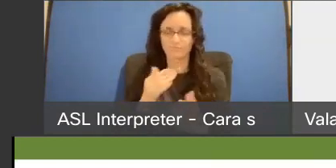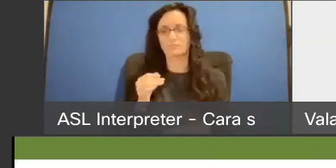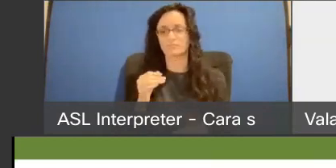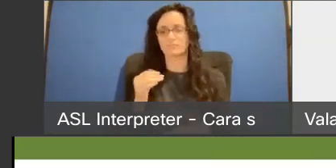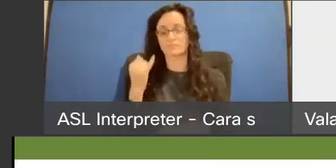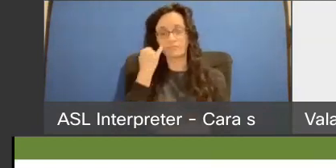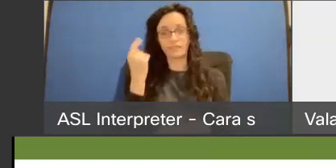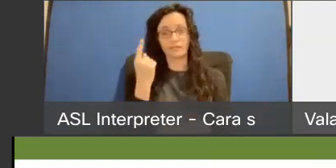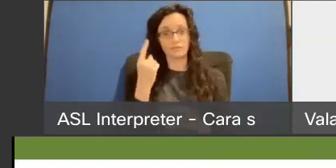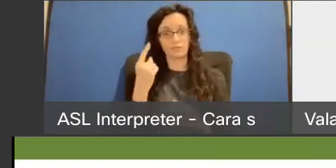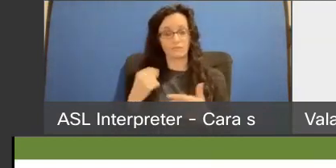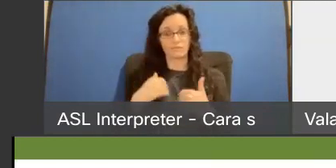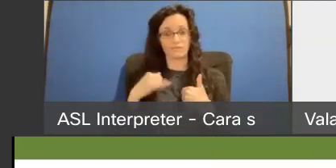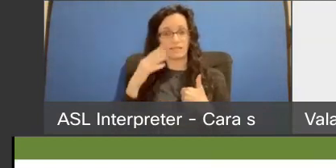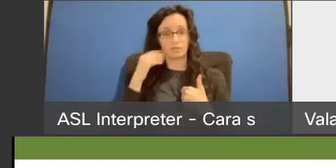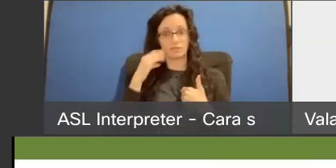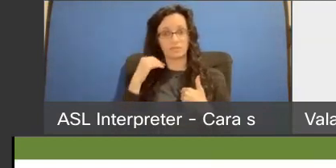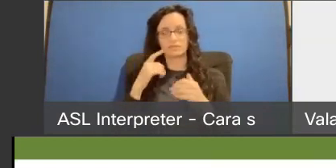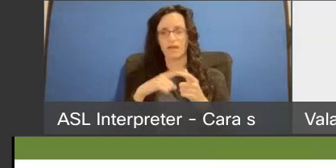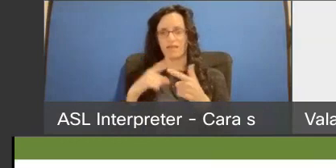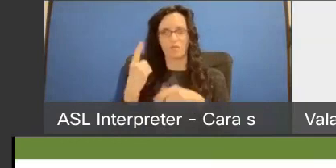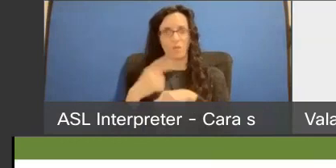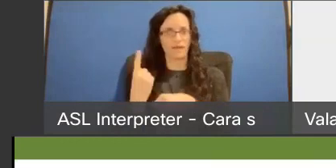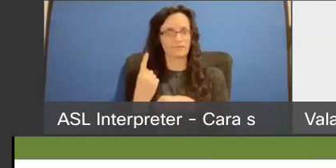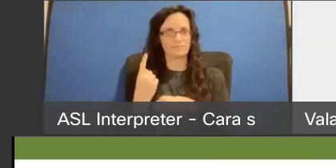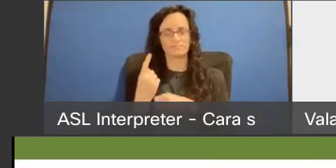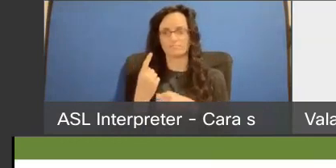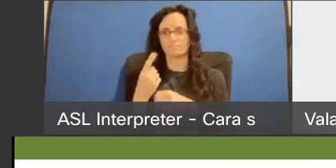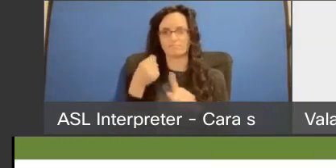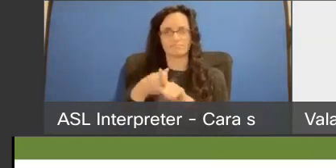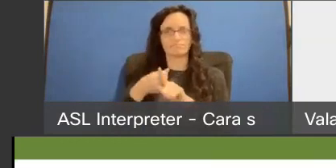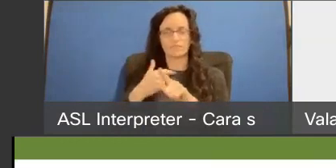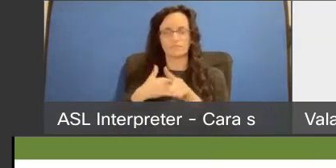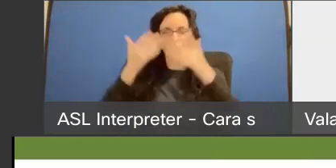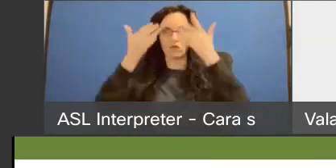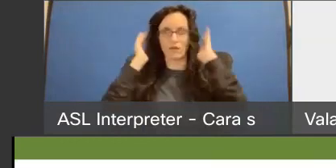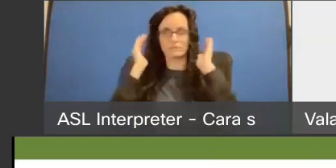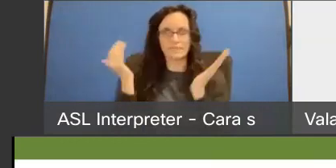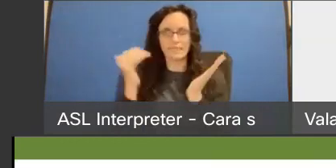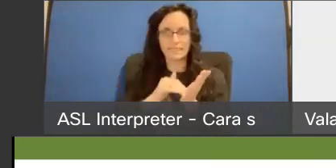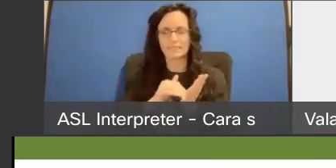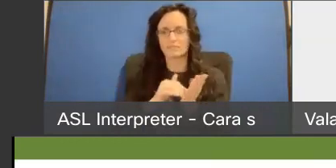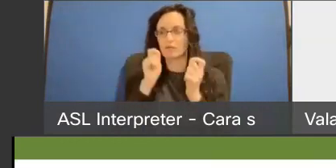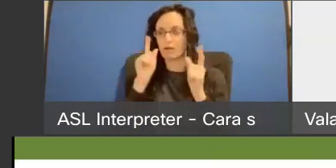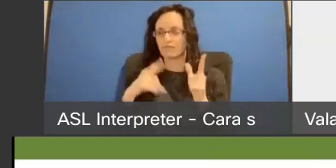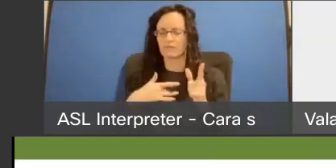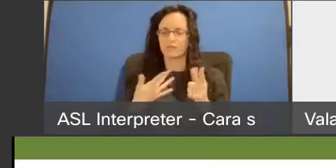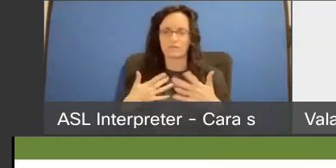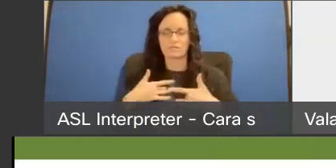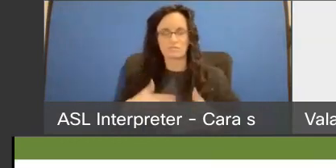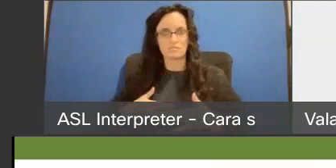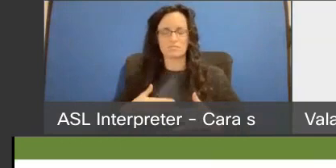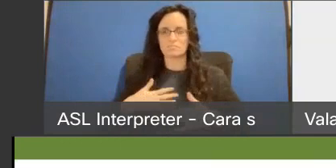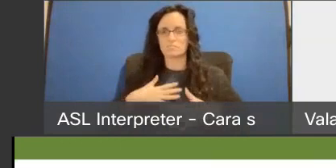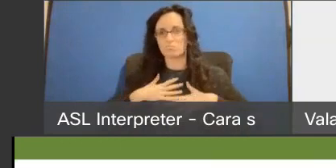better and then all of a sudden one day they just start feeling overwhelmed again, and they wake up and they're feeling incredibly depressed, or some